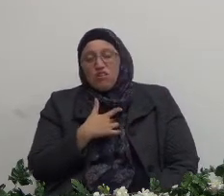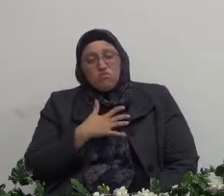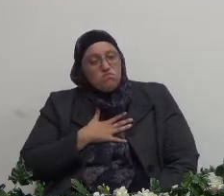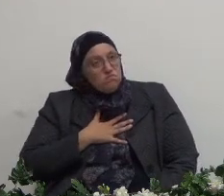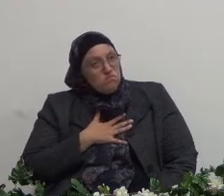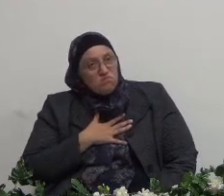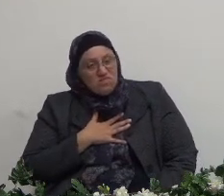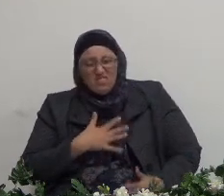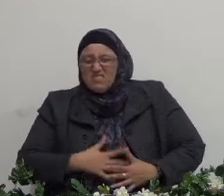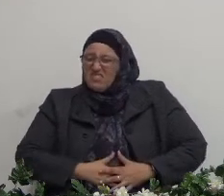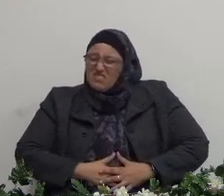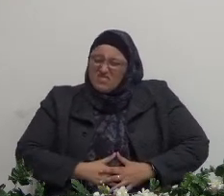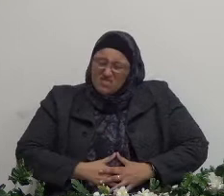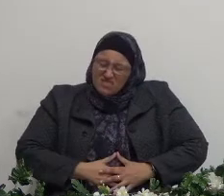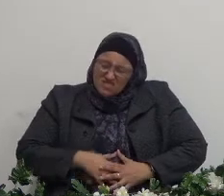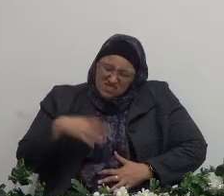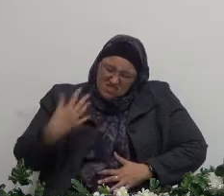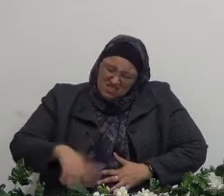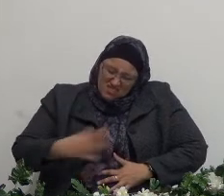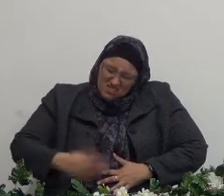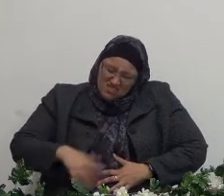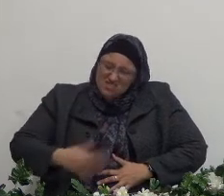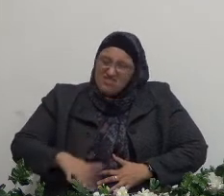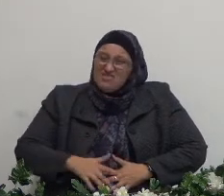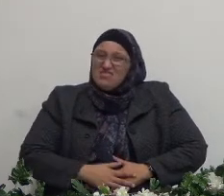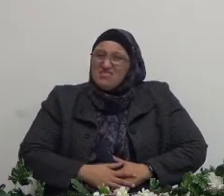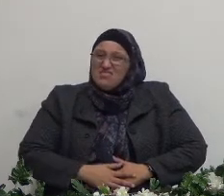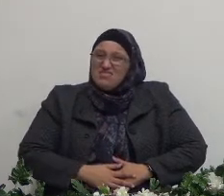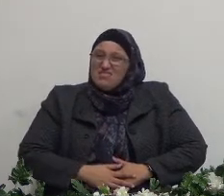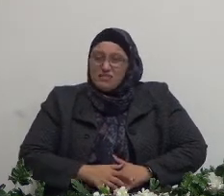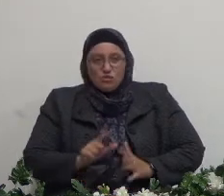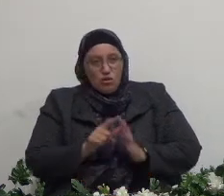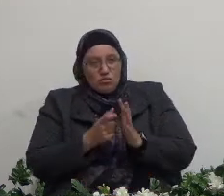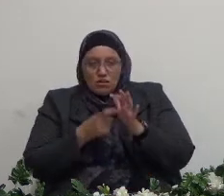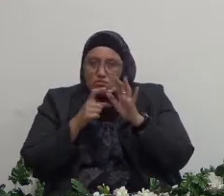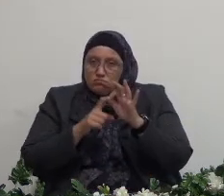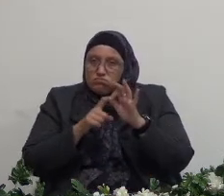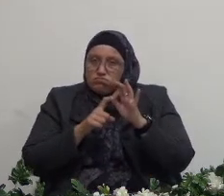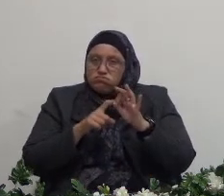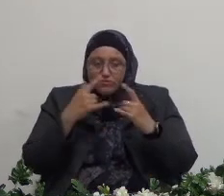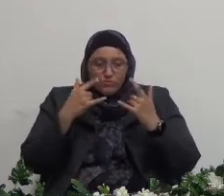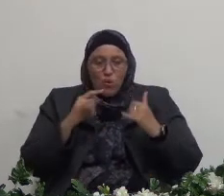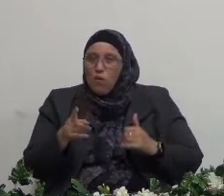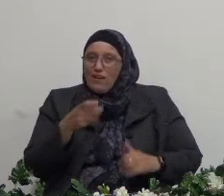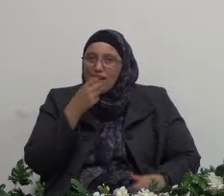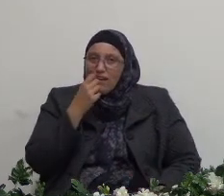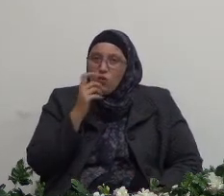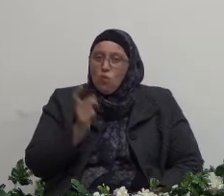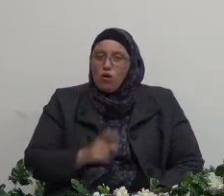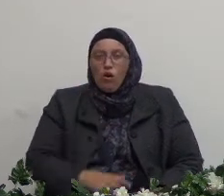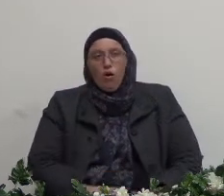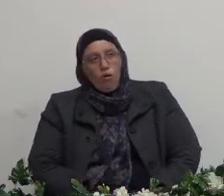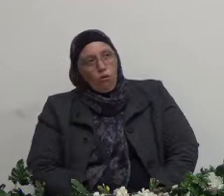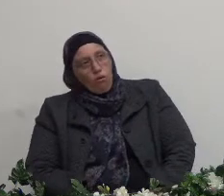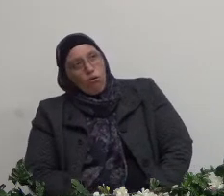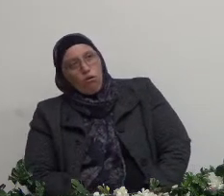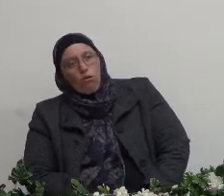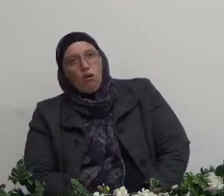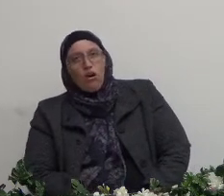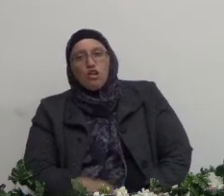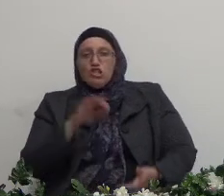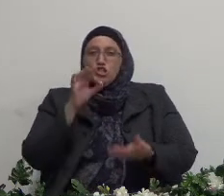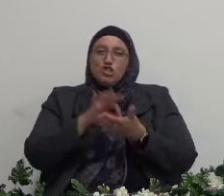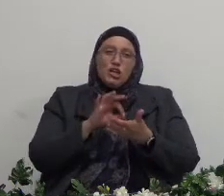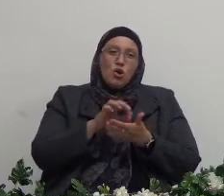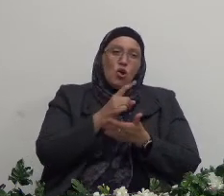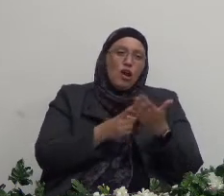hurts. You know, doctor hasn't checked out. What did you eat? And then the person says, I half-cooked chicken, or God knows what I